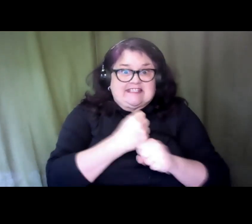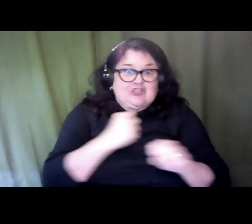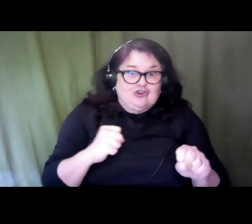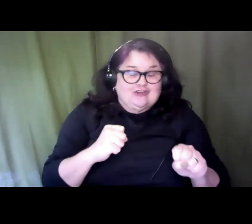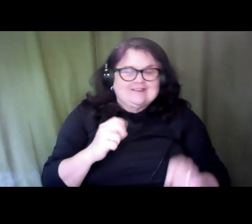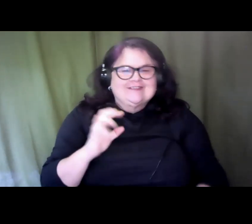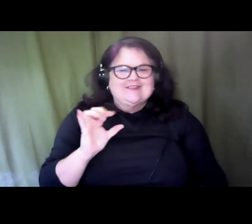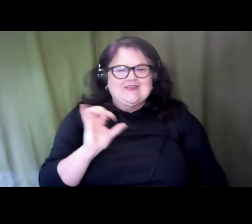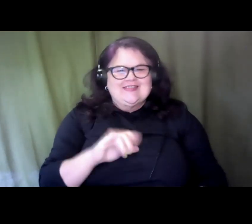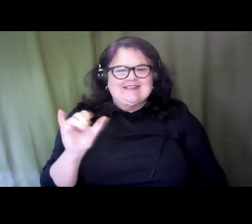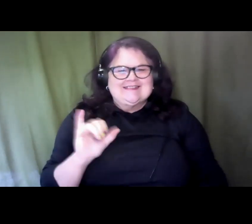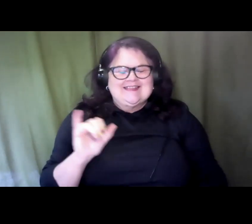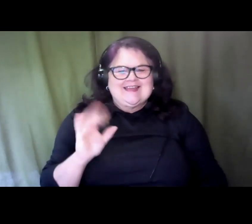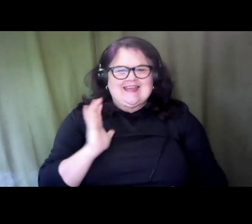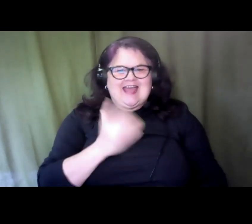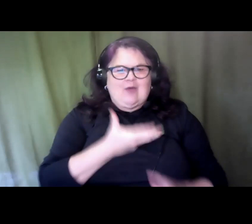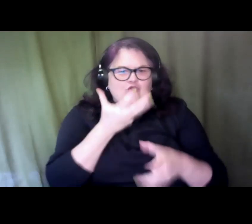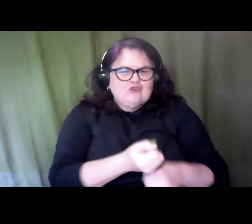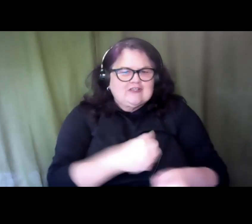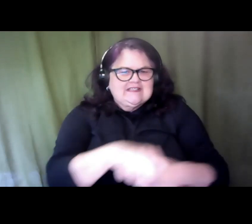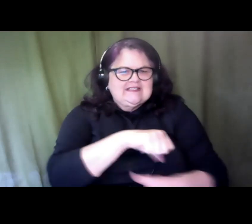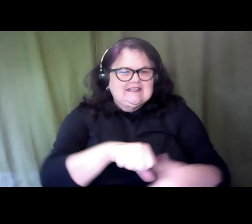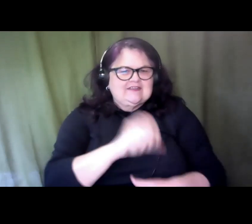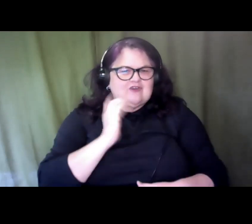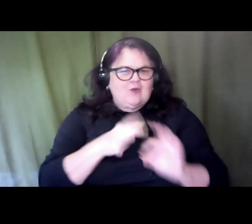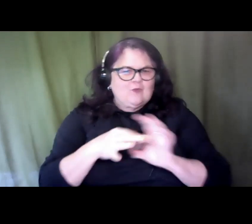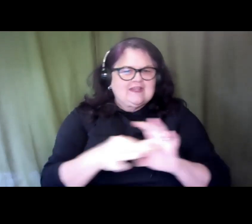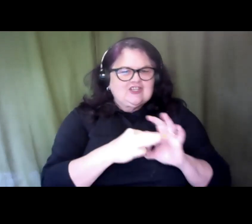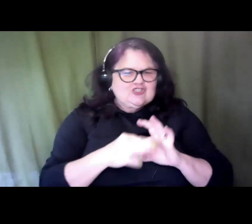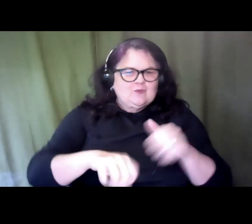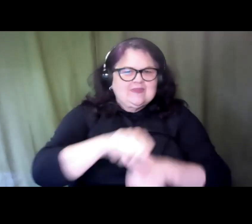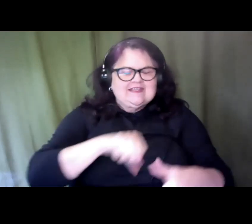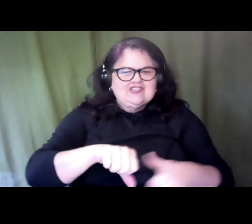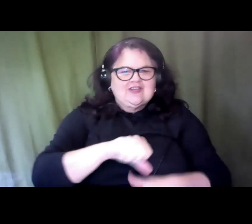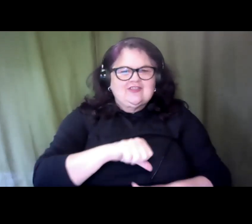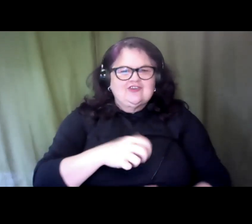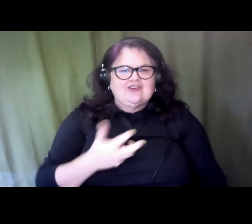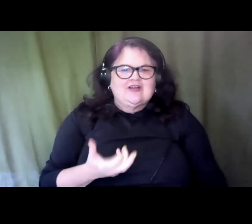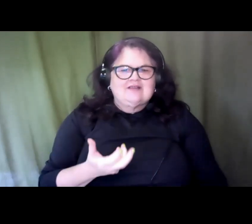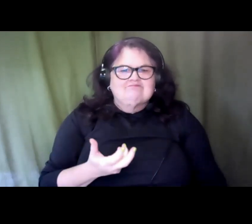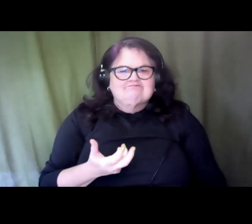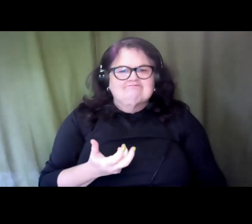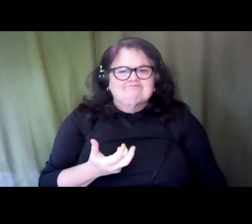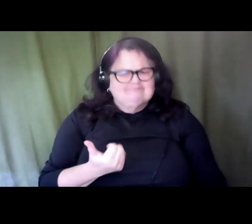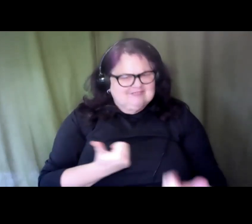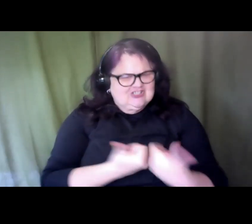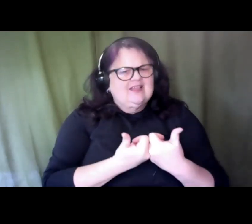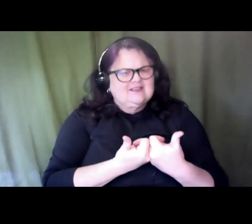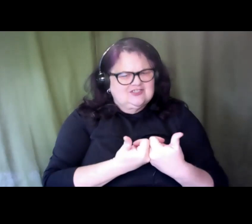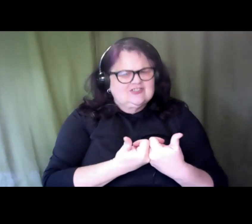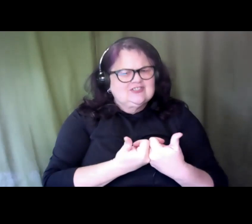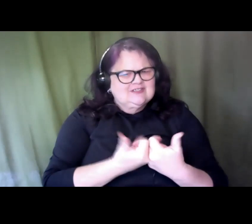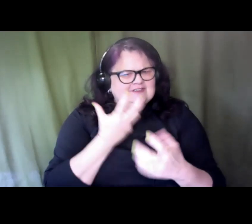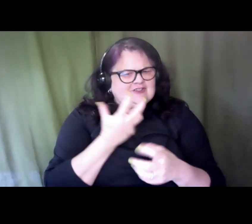to like our trust in each other, our relationships with each other. It's challenging to just sort of trust